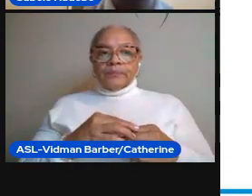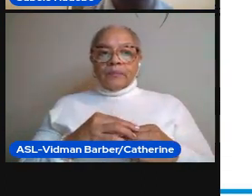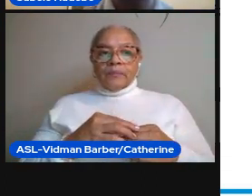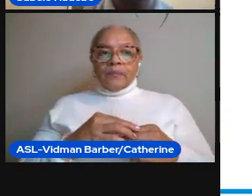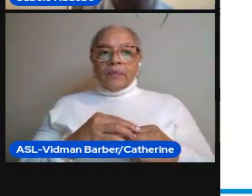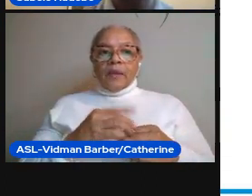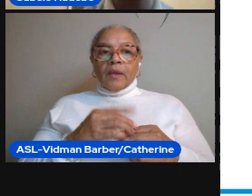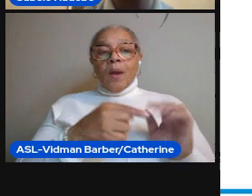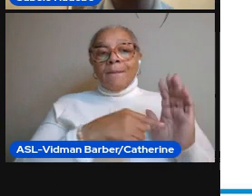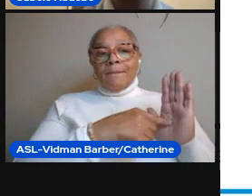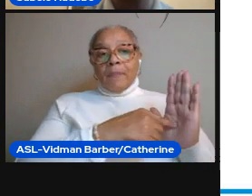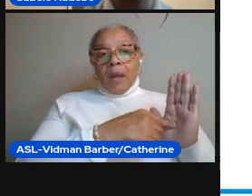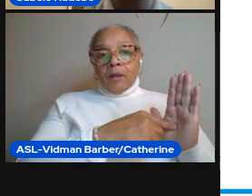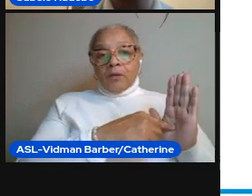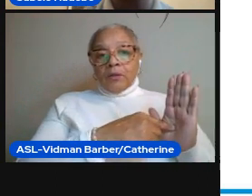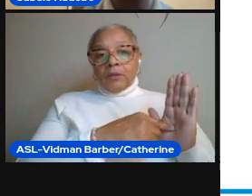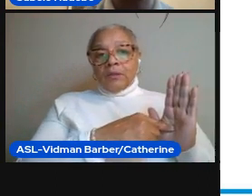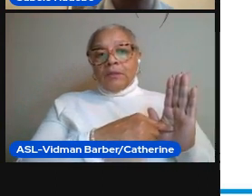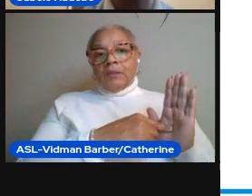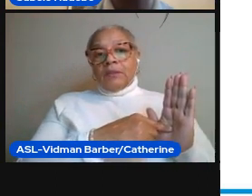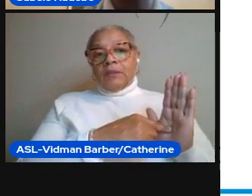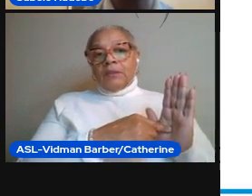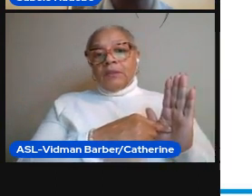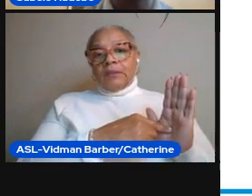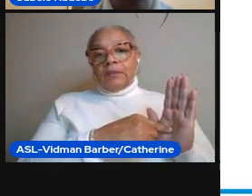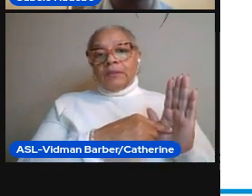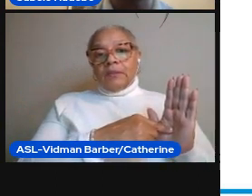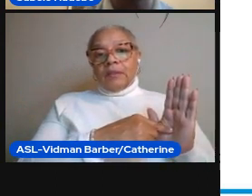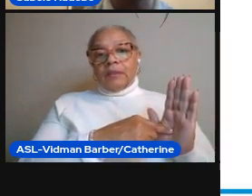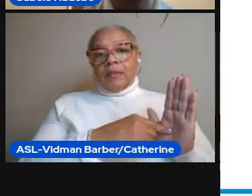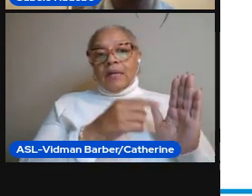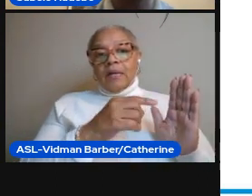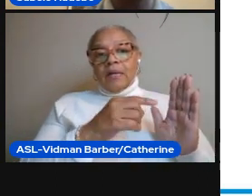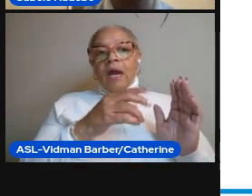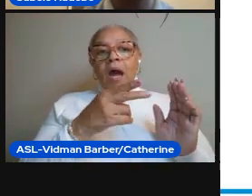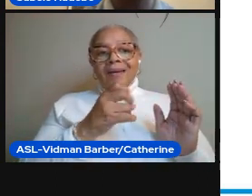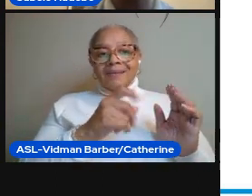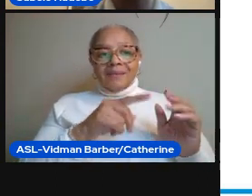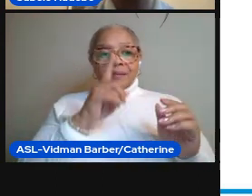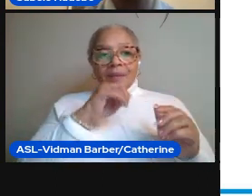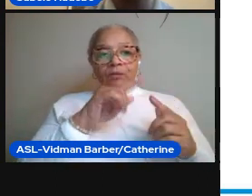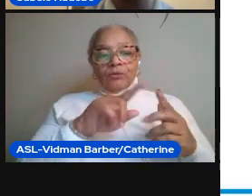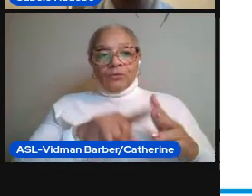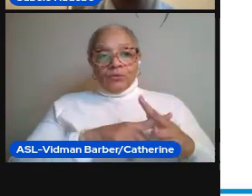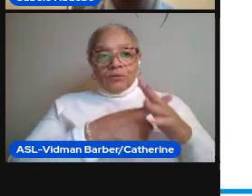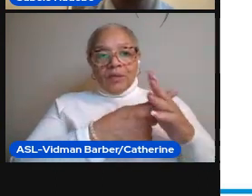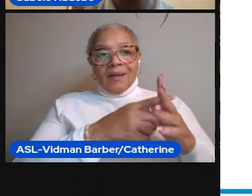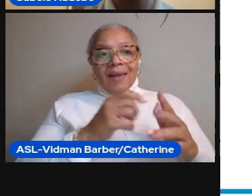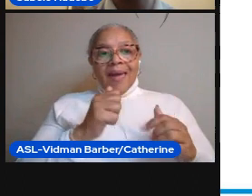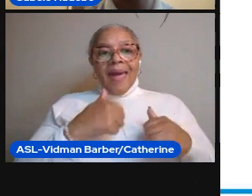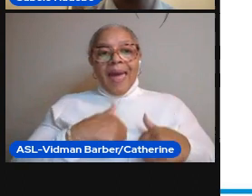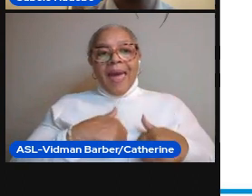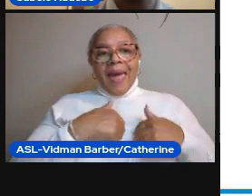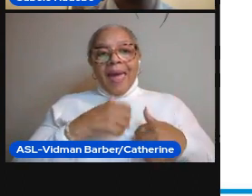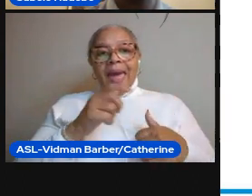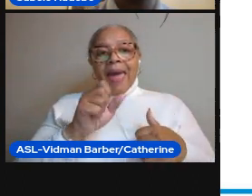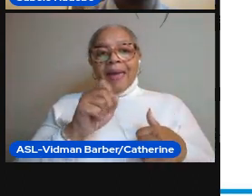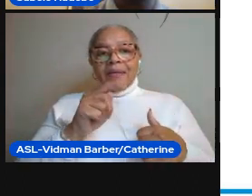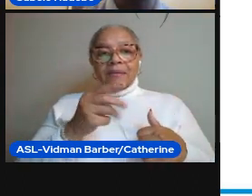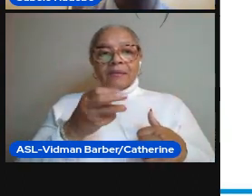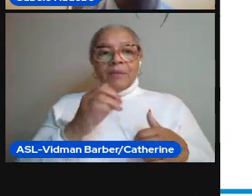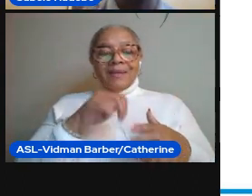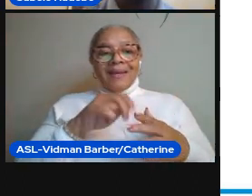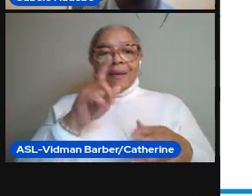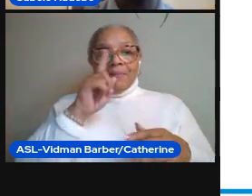is asthma, so we use house dustmite to induce asthma in mice. The other